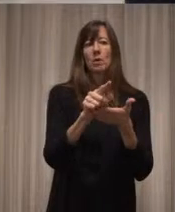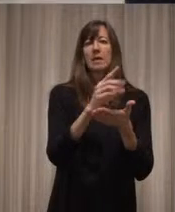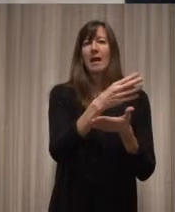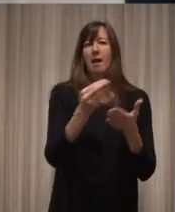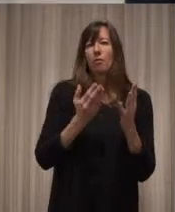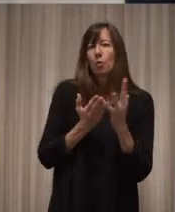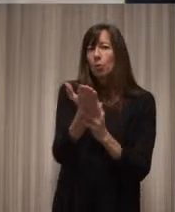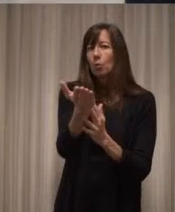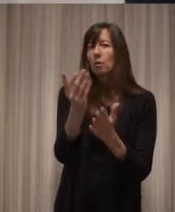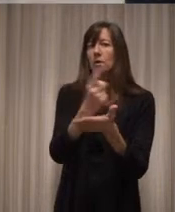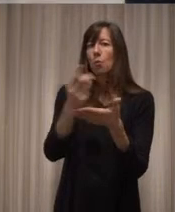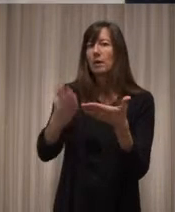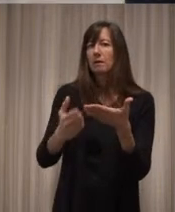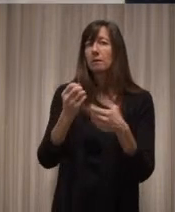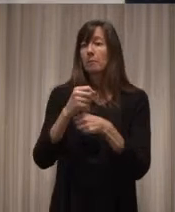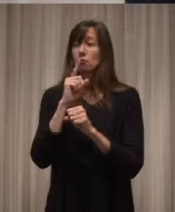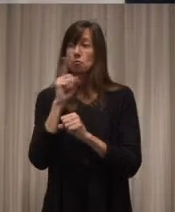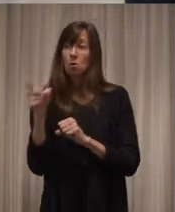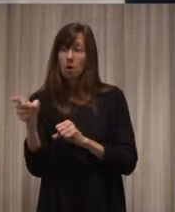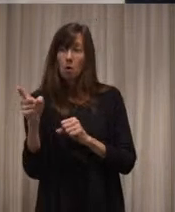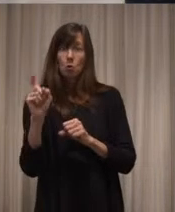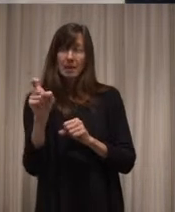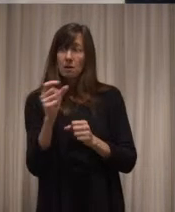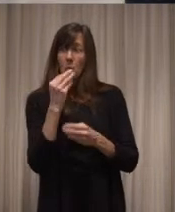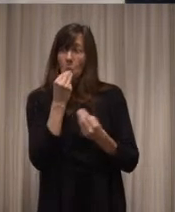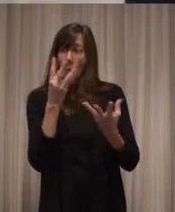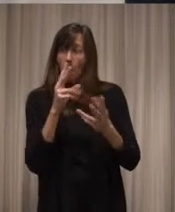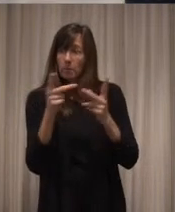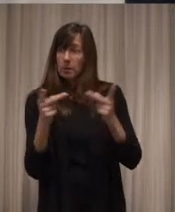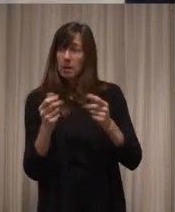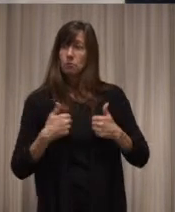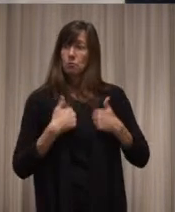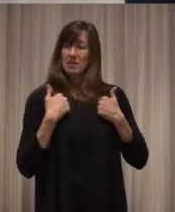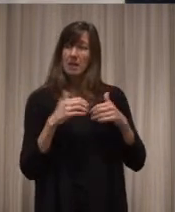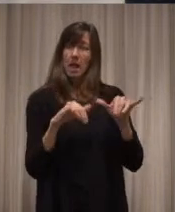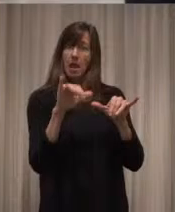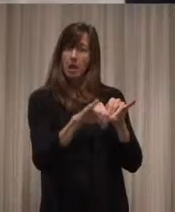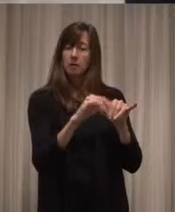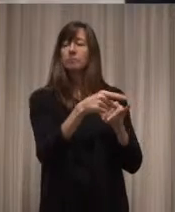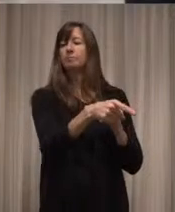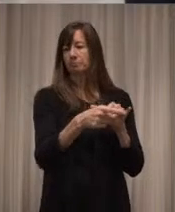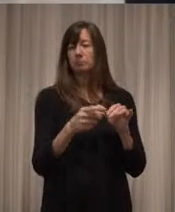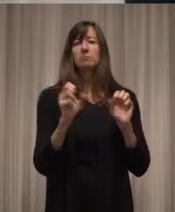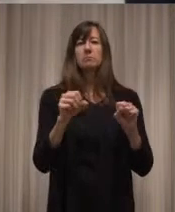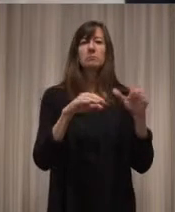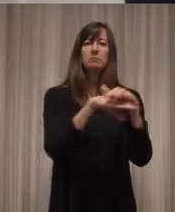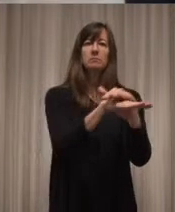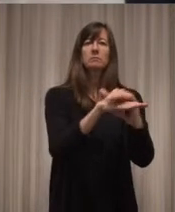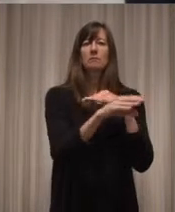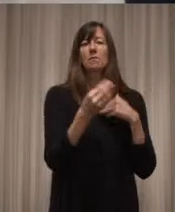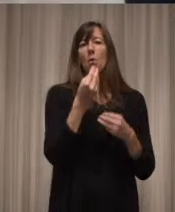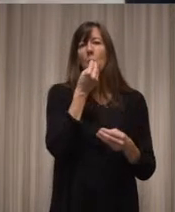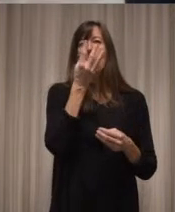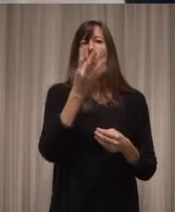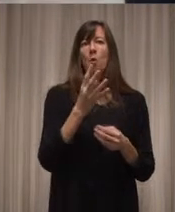make sure that those that need a warm place to stay are able to access our warming center.